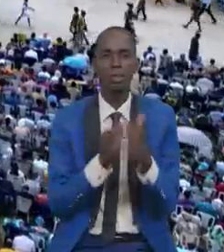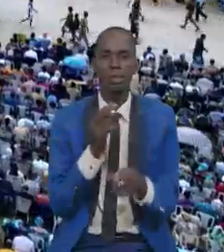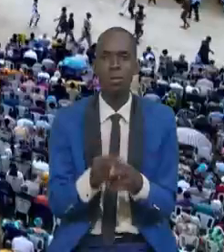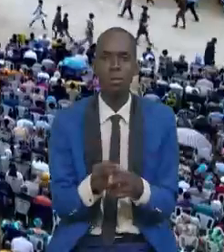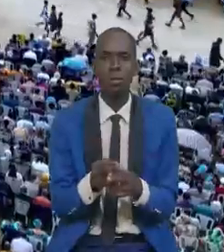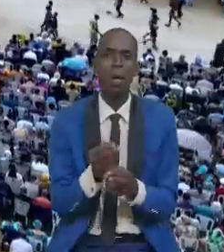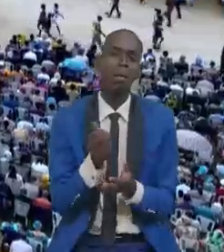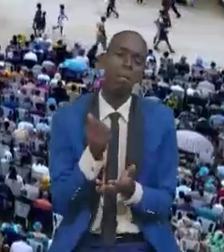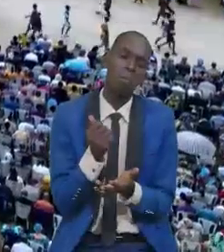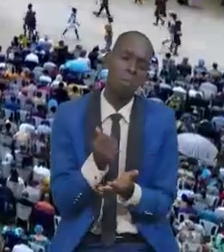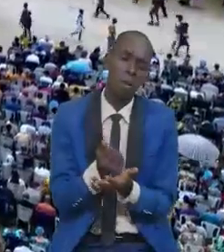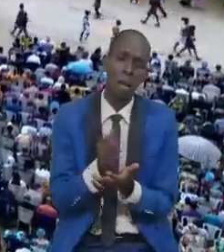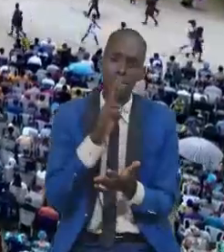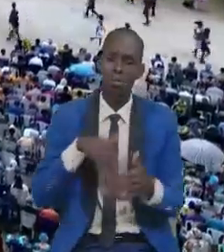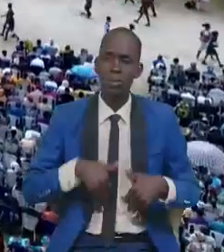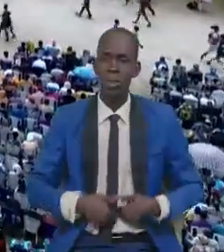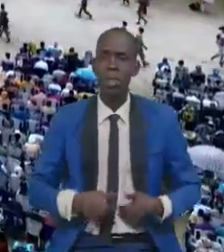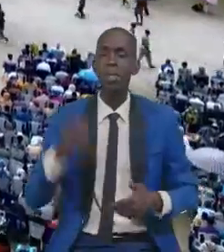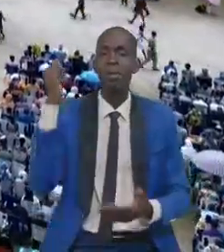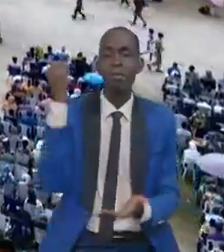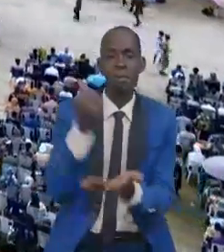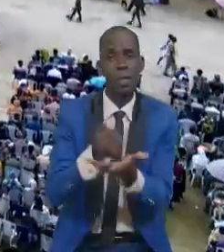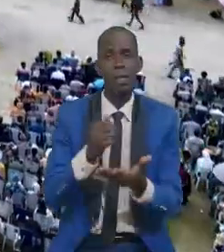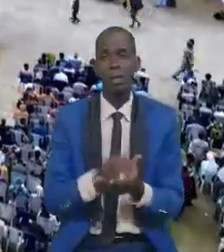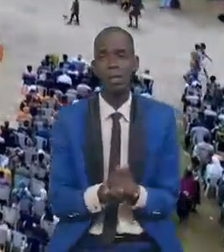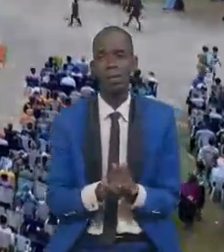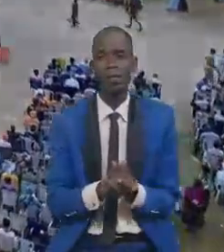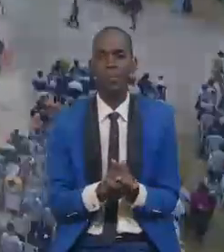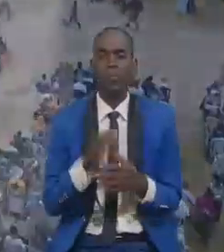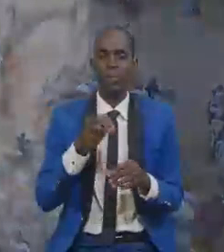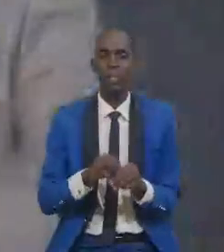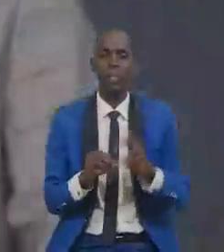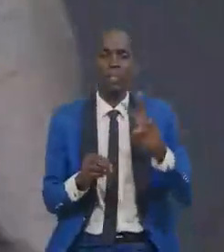Amen. We're looking at 2 Chronicles chapter